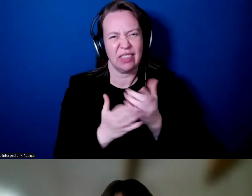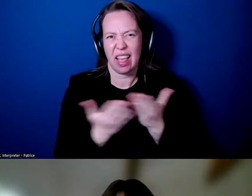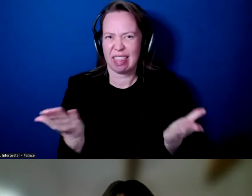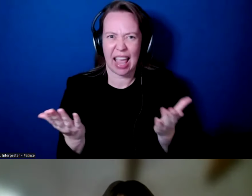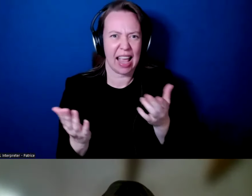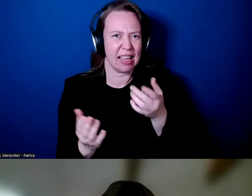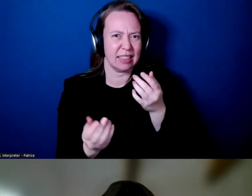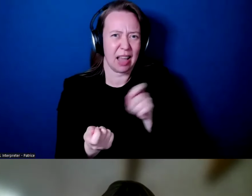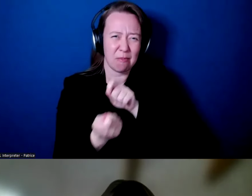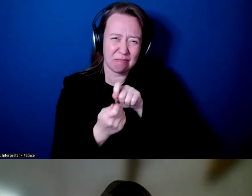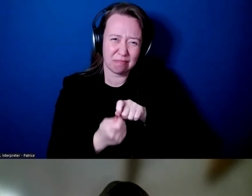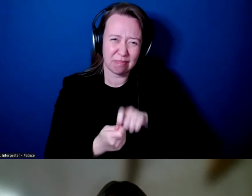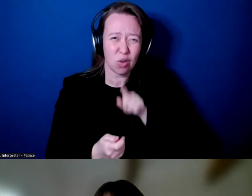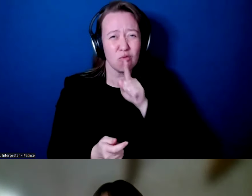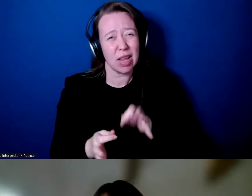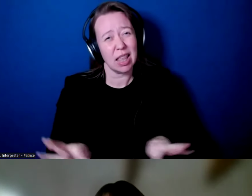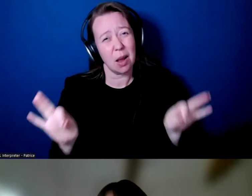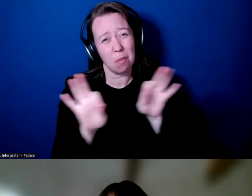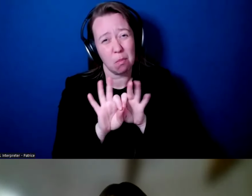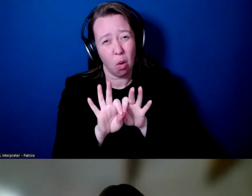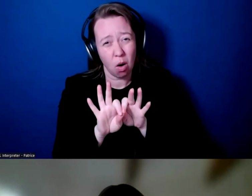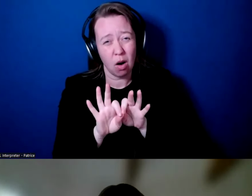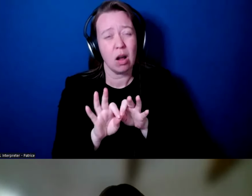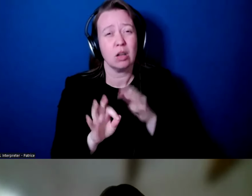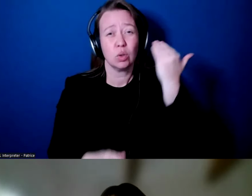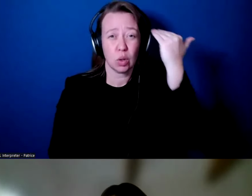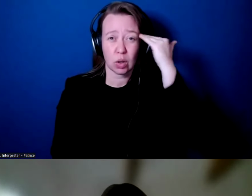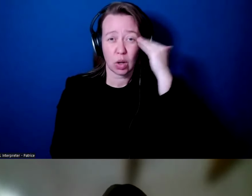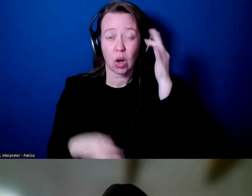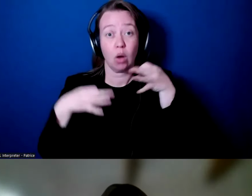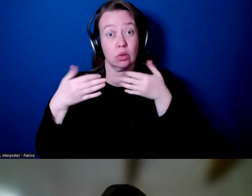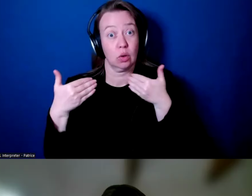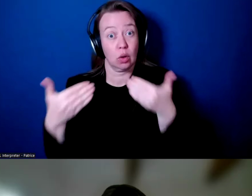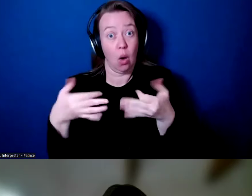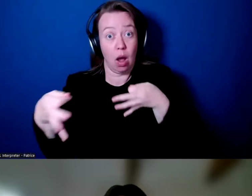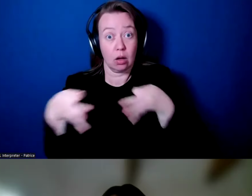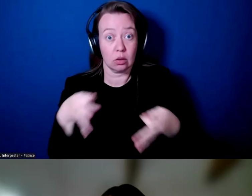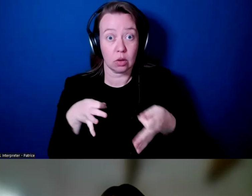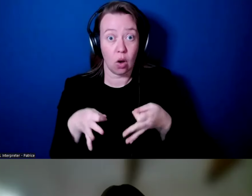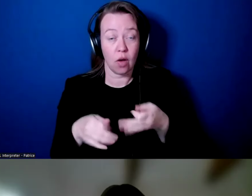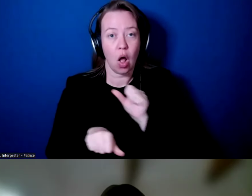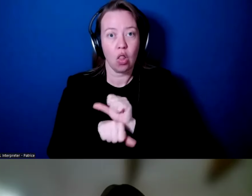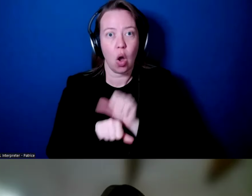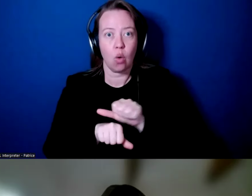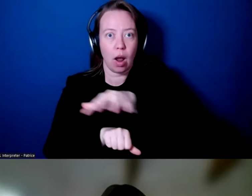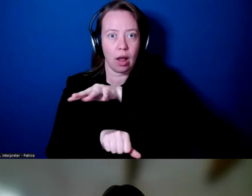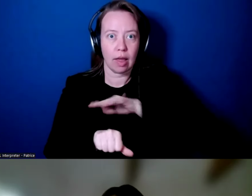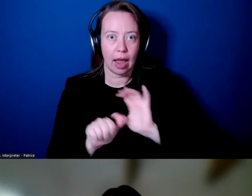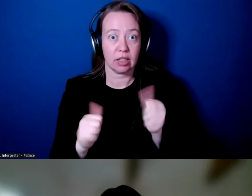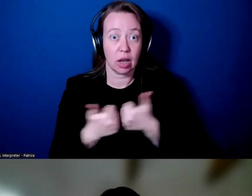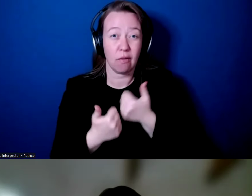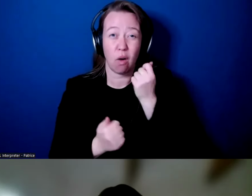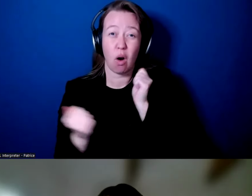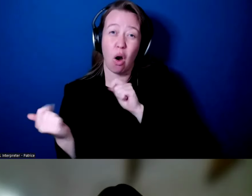I would say, are critically needed to be able to describe workforce challenges in any given state,